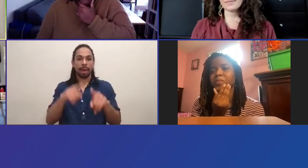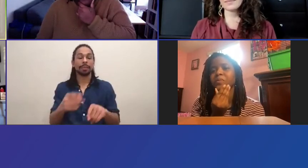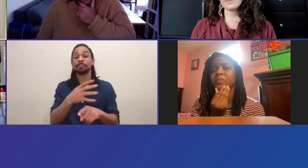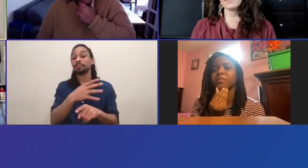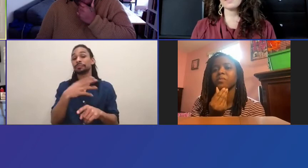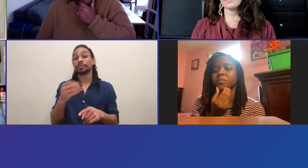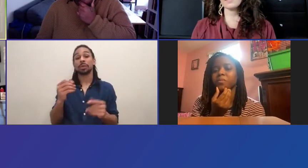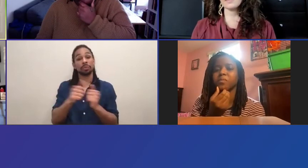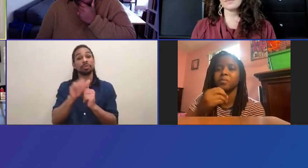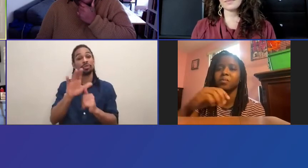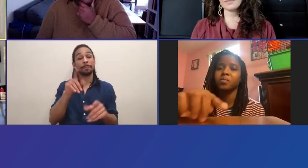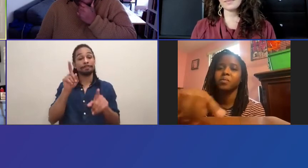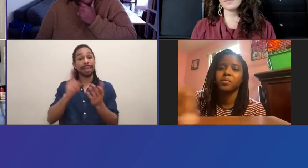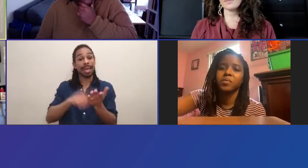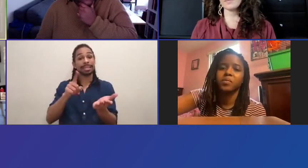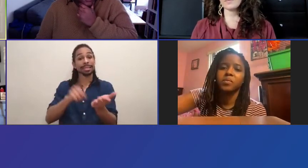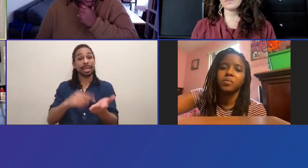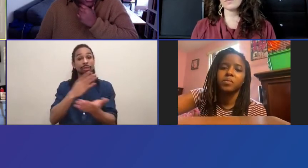through this work?